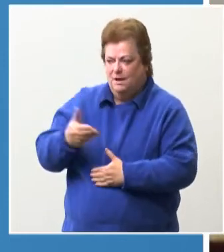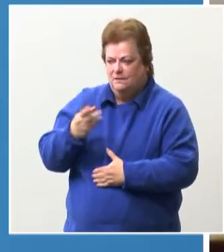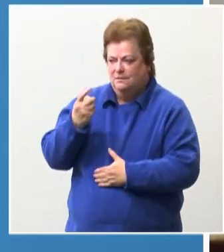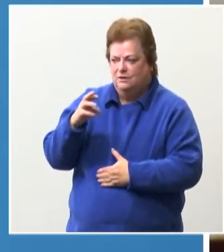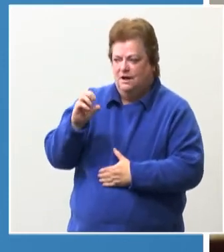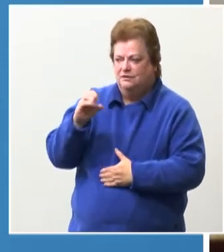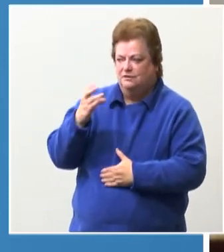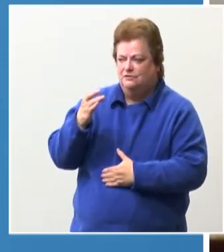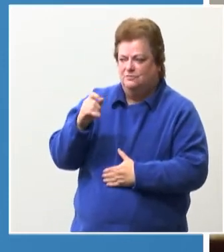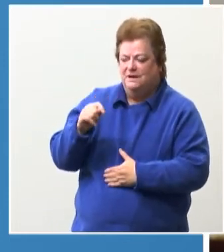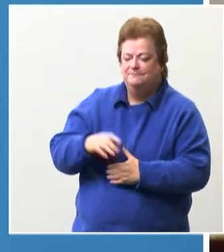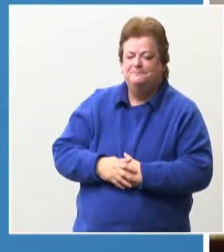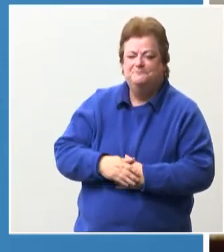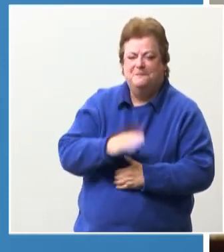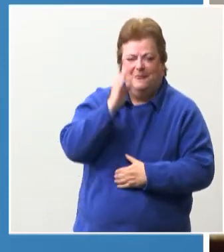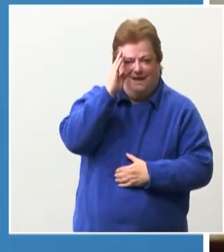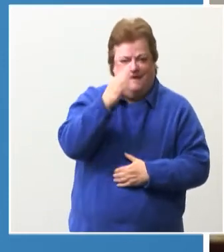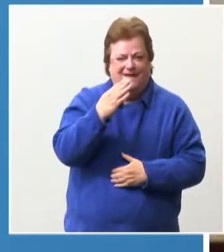Hi, thank you.